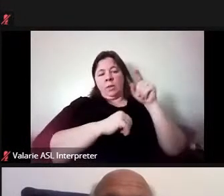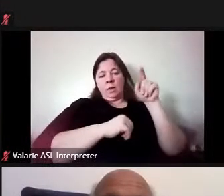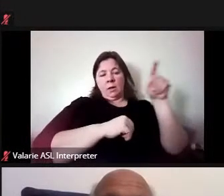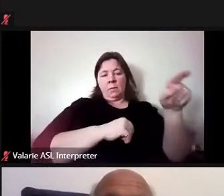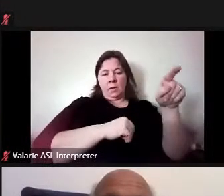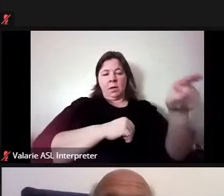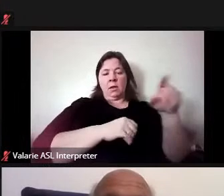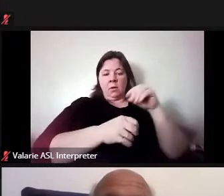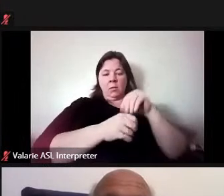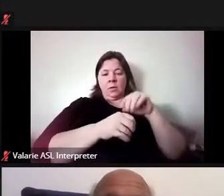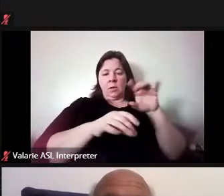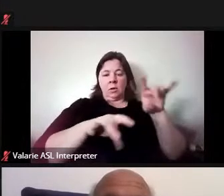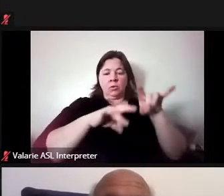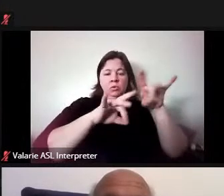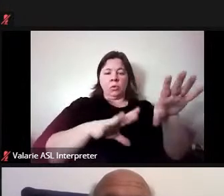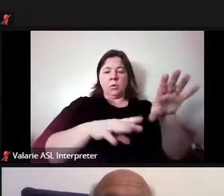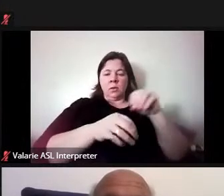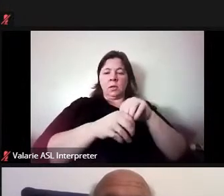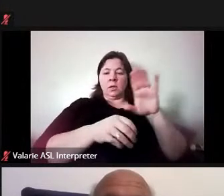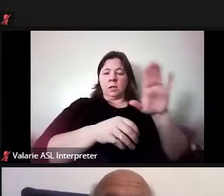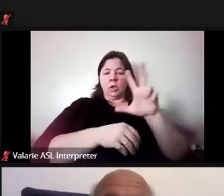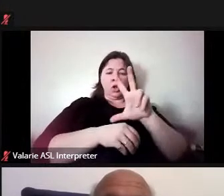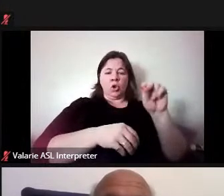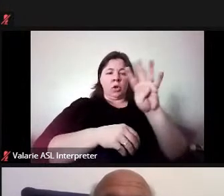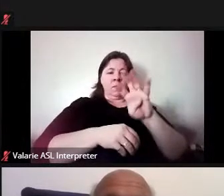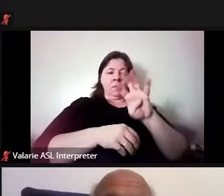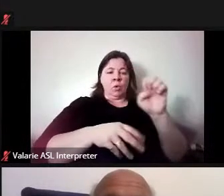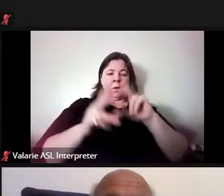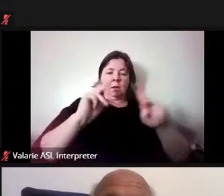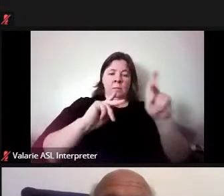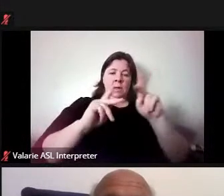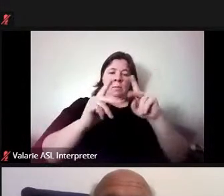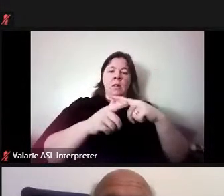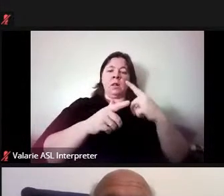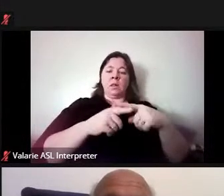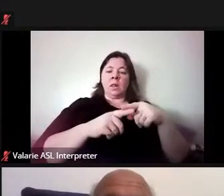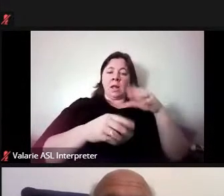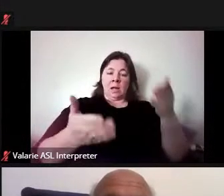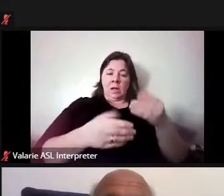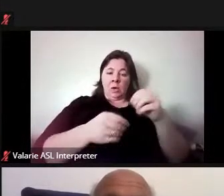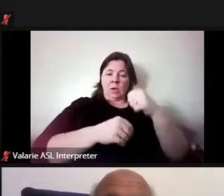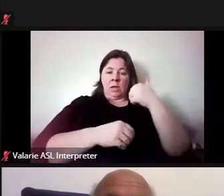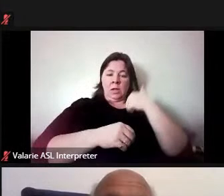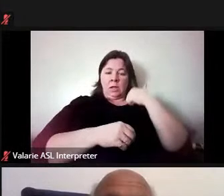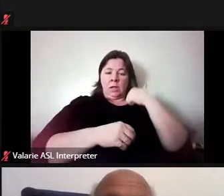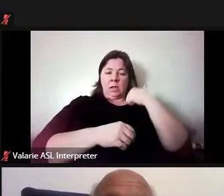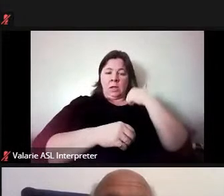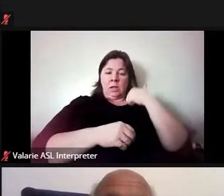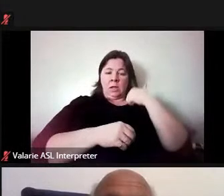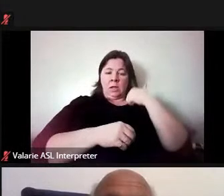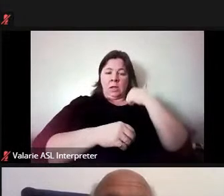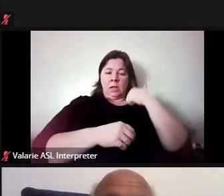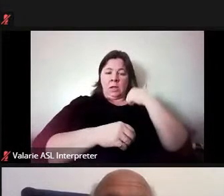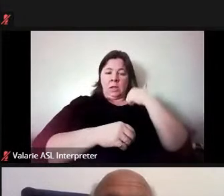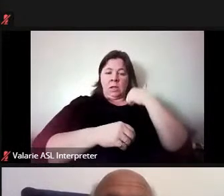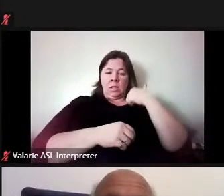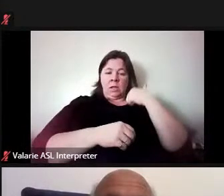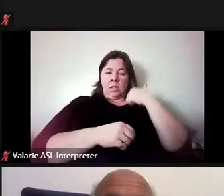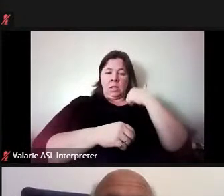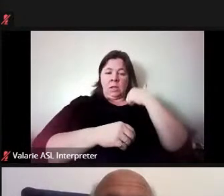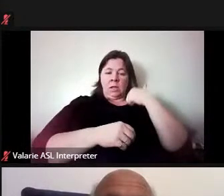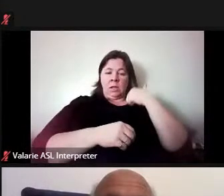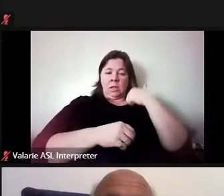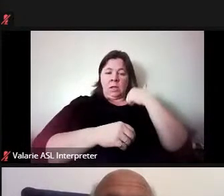So he was in also with this team, 30, 40 people. And here in Canada also, so many people joined me.